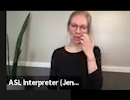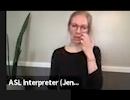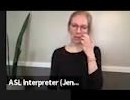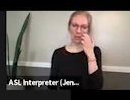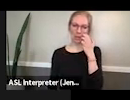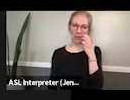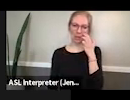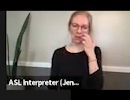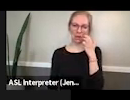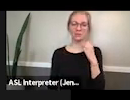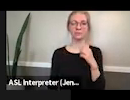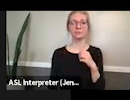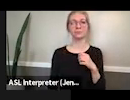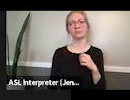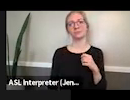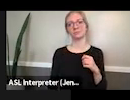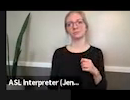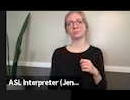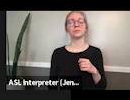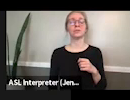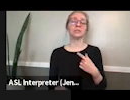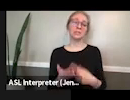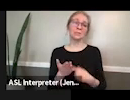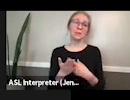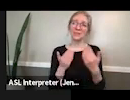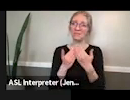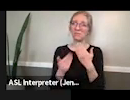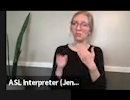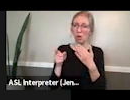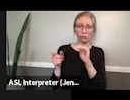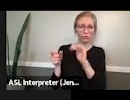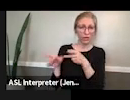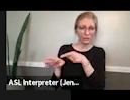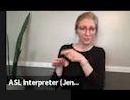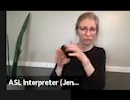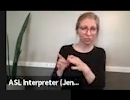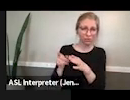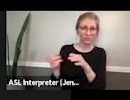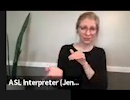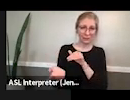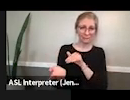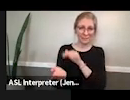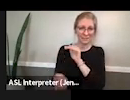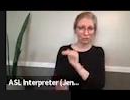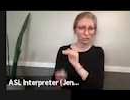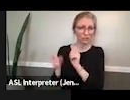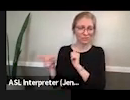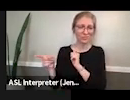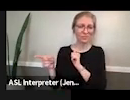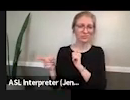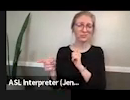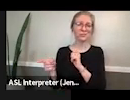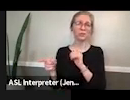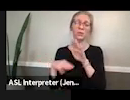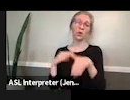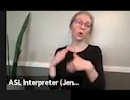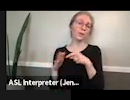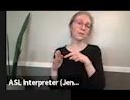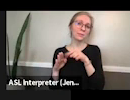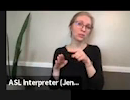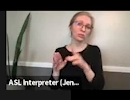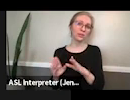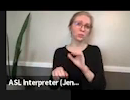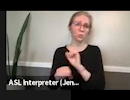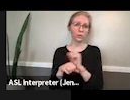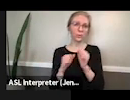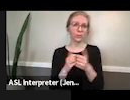sometimes pediatricians, even though they're child specialists, and if you're working with all the specialists that are working with a baby with charge,